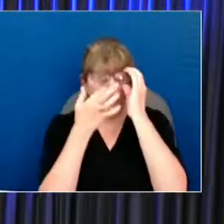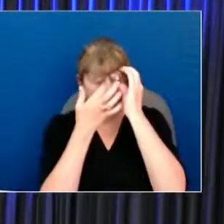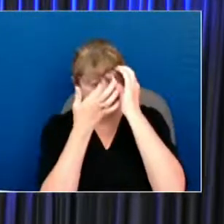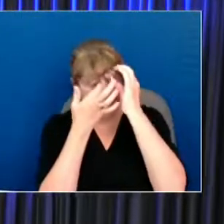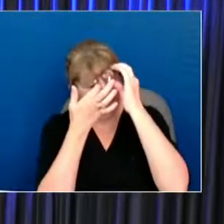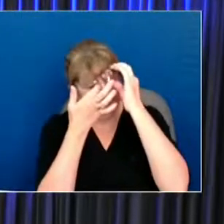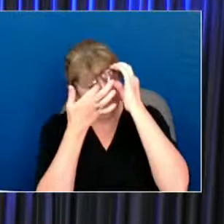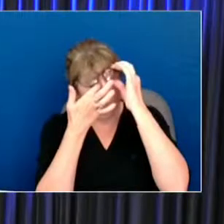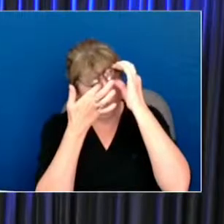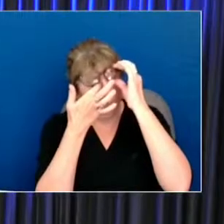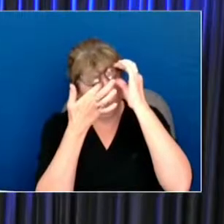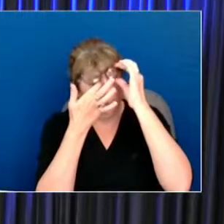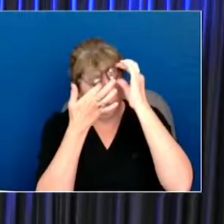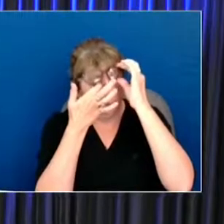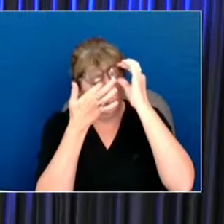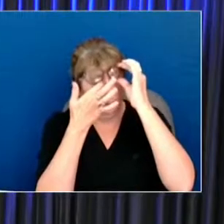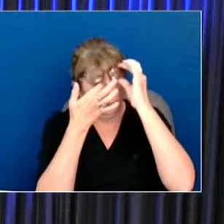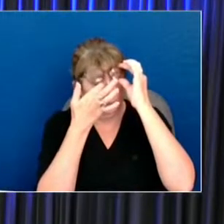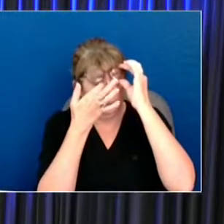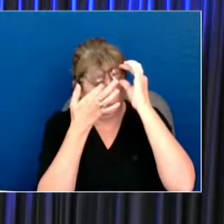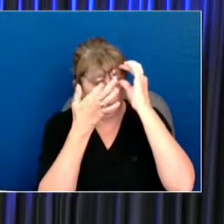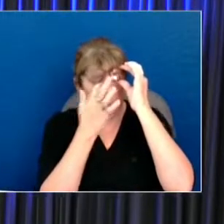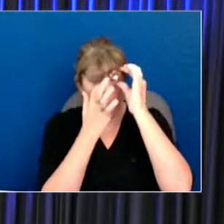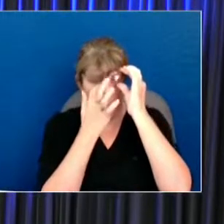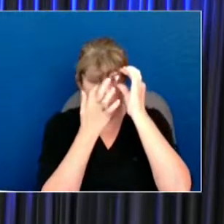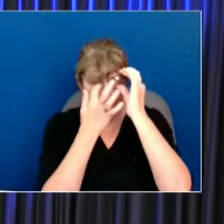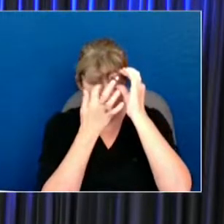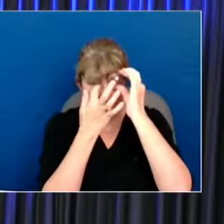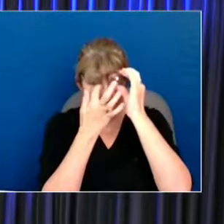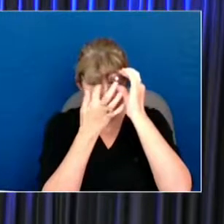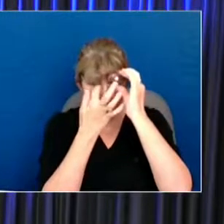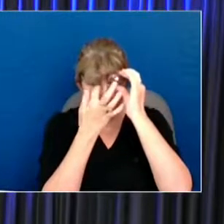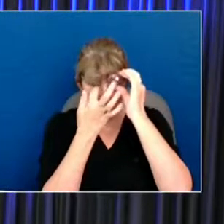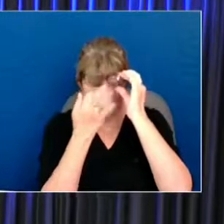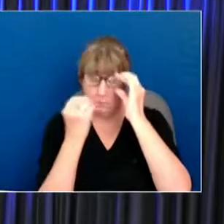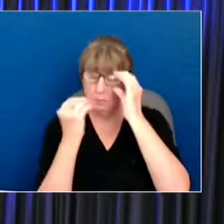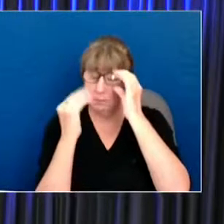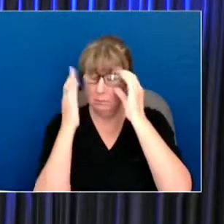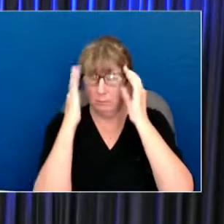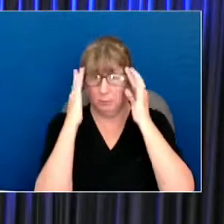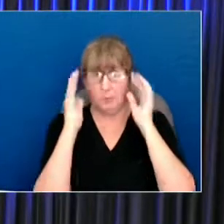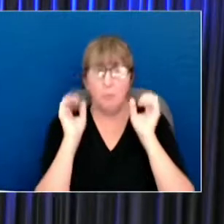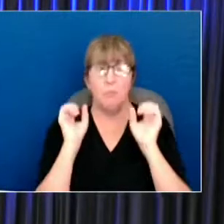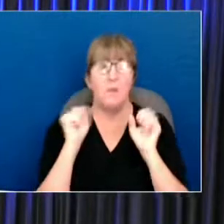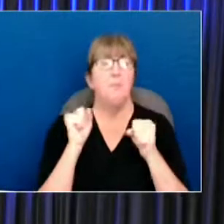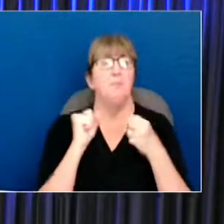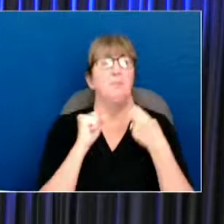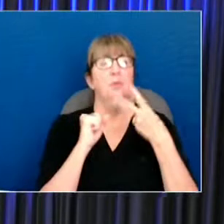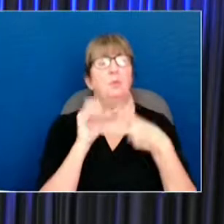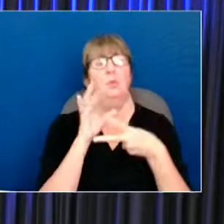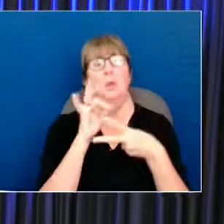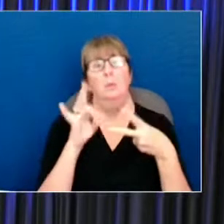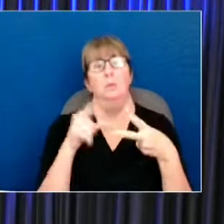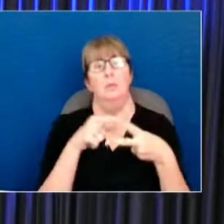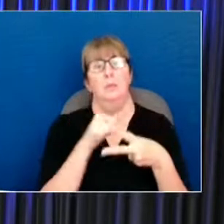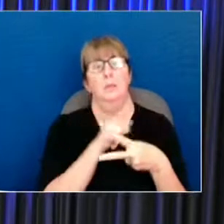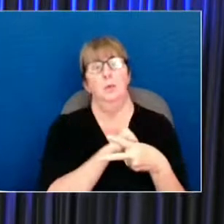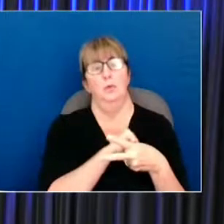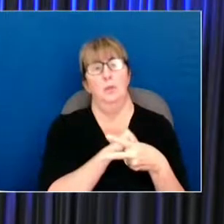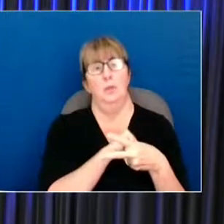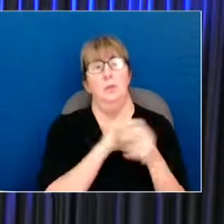the publishing URL to the iframe. Okay. So there's 2 options, Ana Sofia. We can do 2 things.